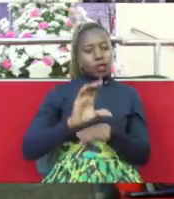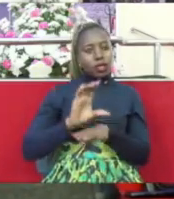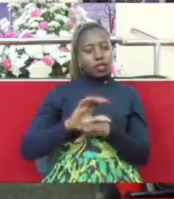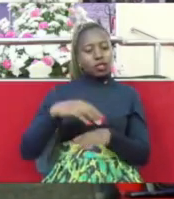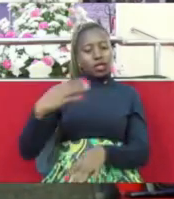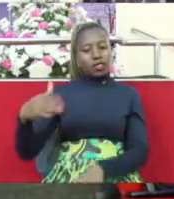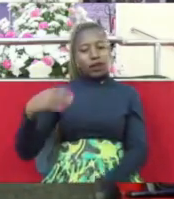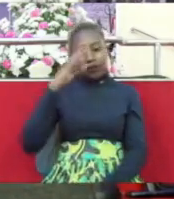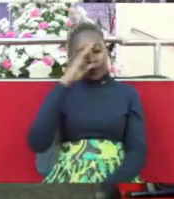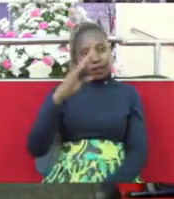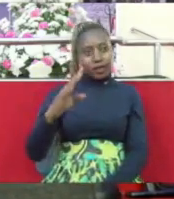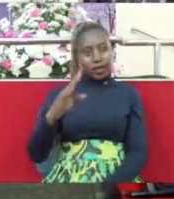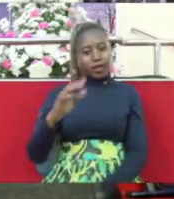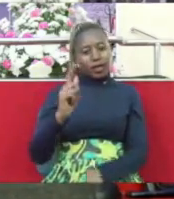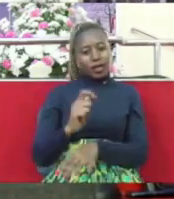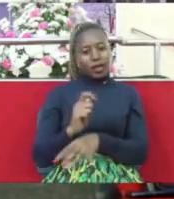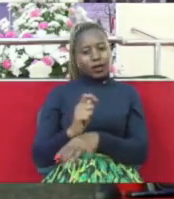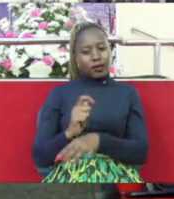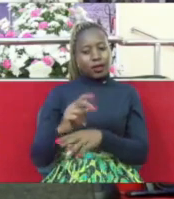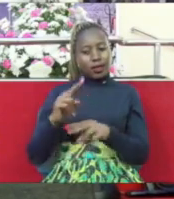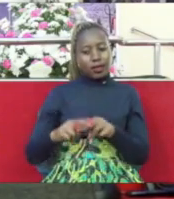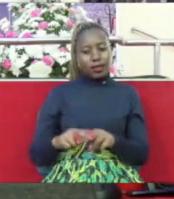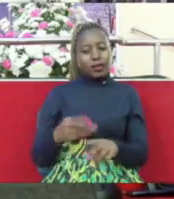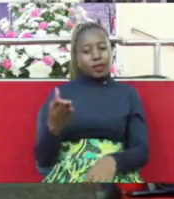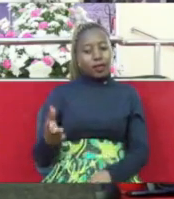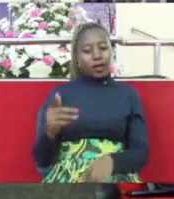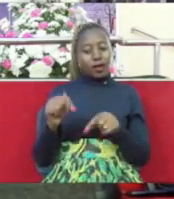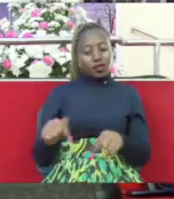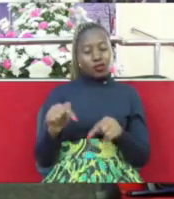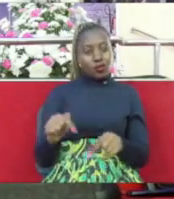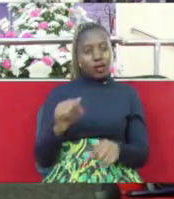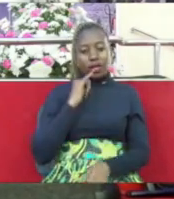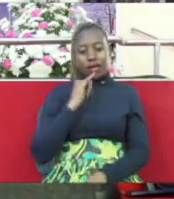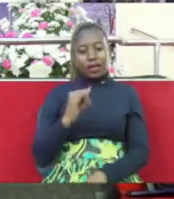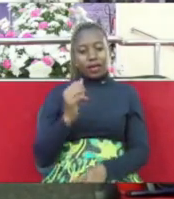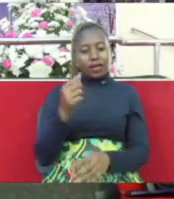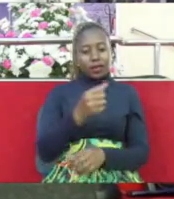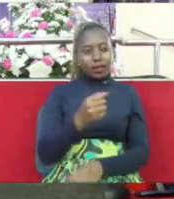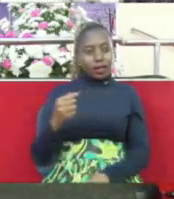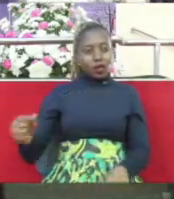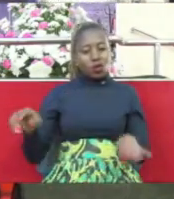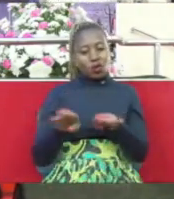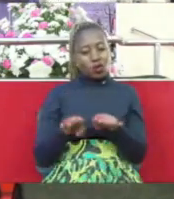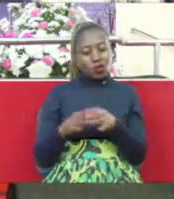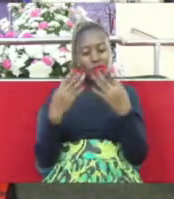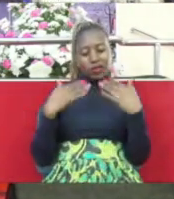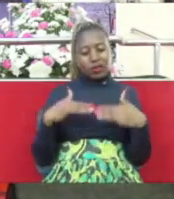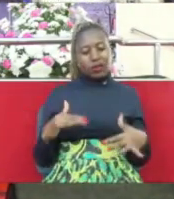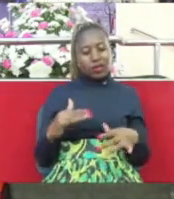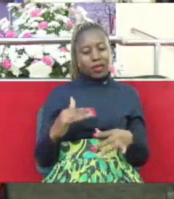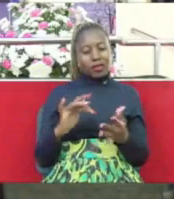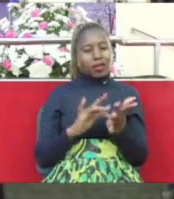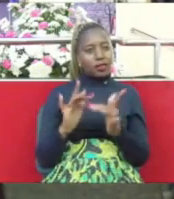temple that is seated on that seat today, is the door locked and Jesus is knocking from outside? Hiyo hekaru wabwa imekuwa